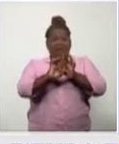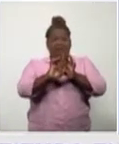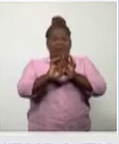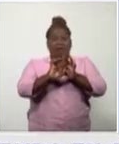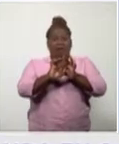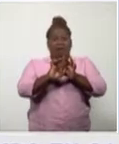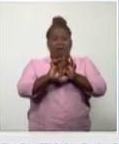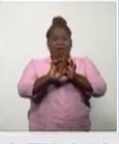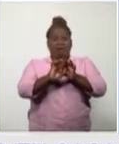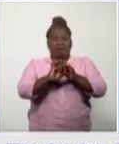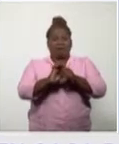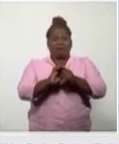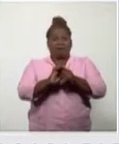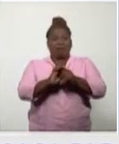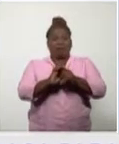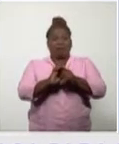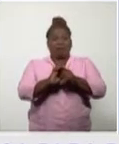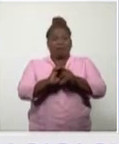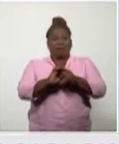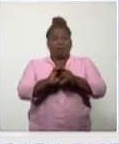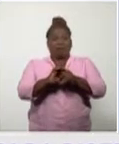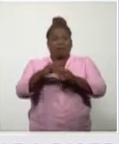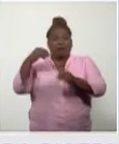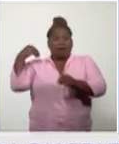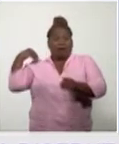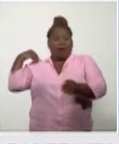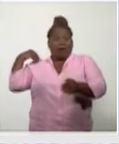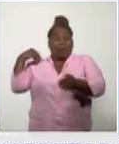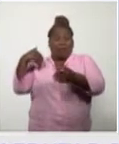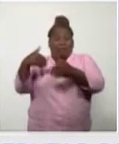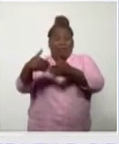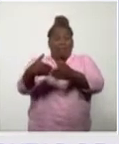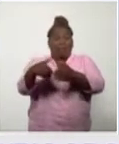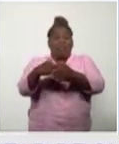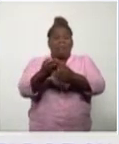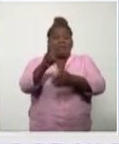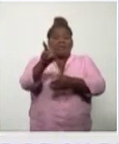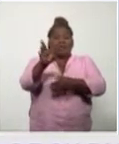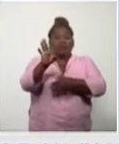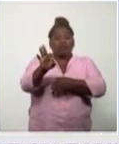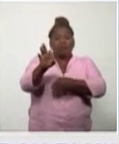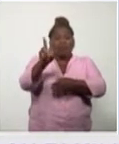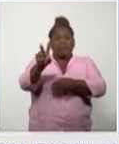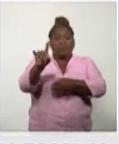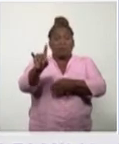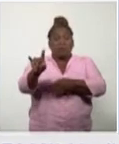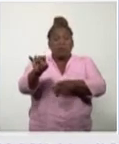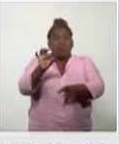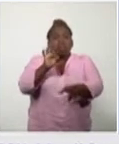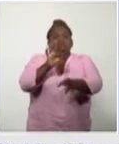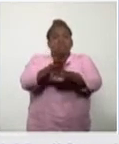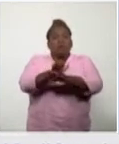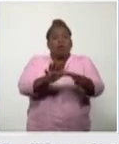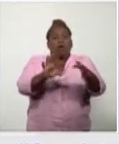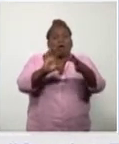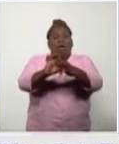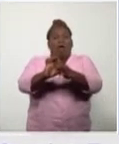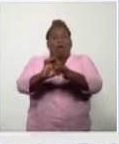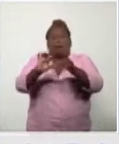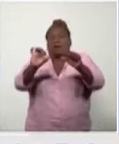starting on the 28th of May, she showed some